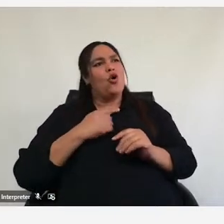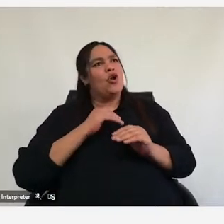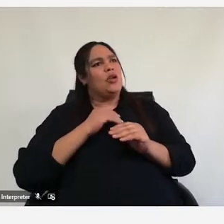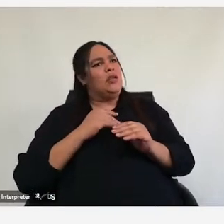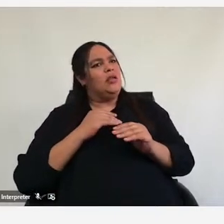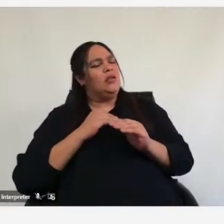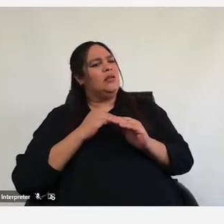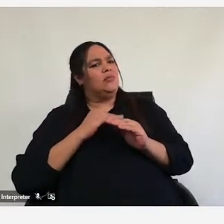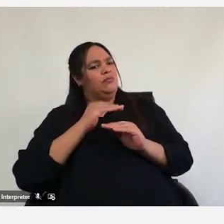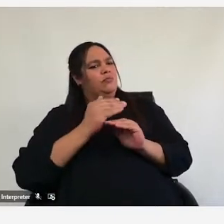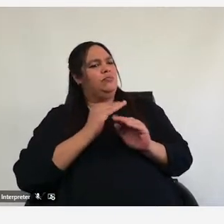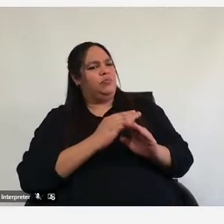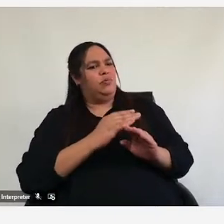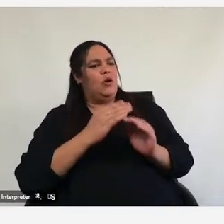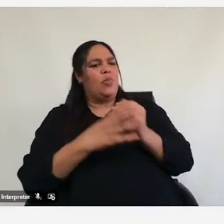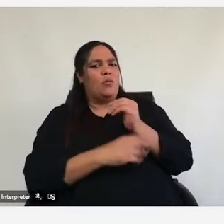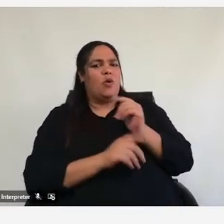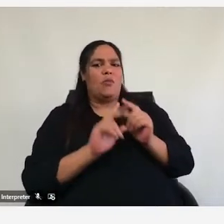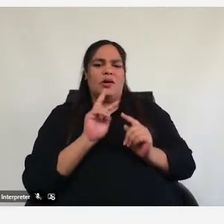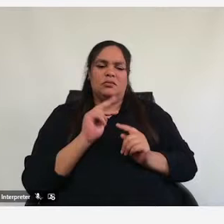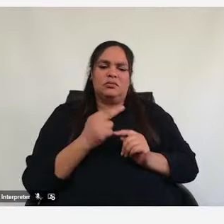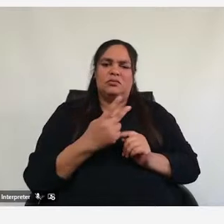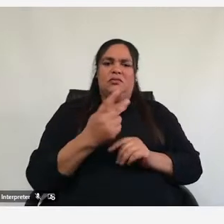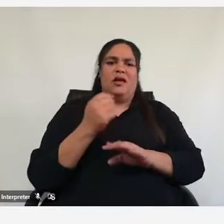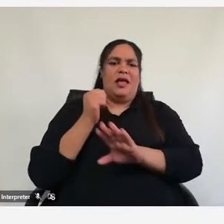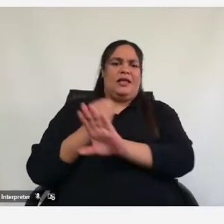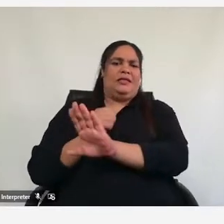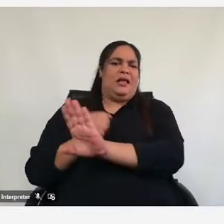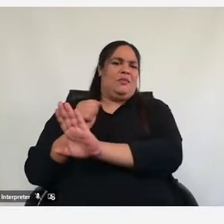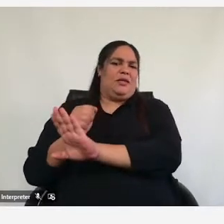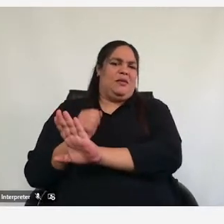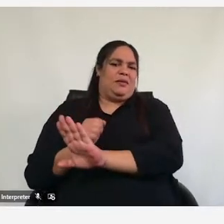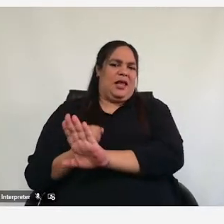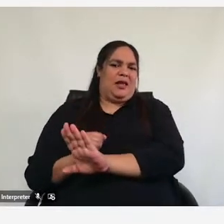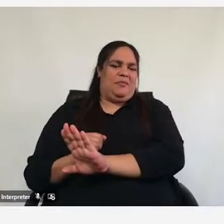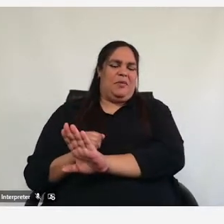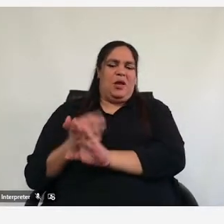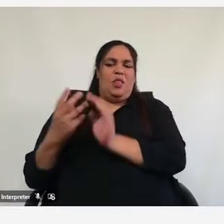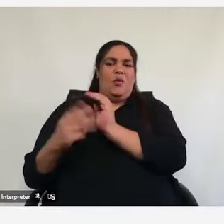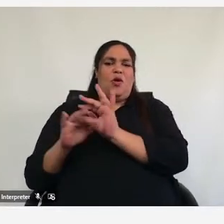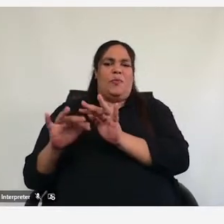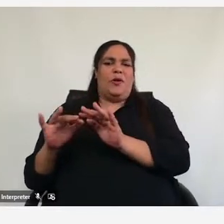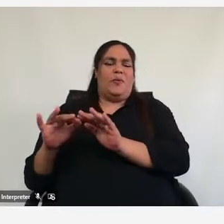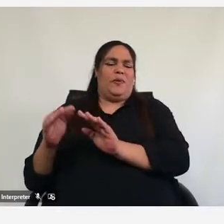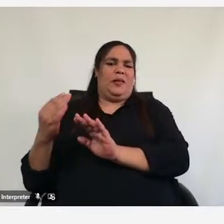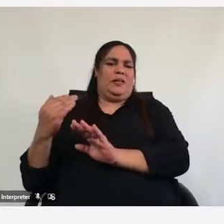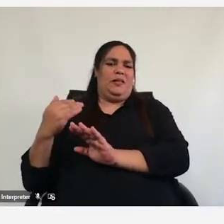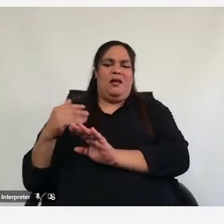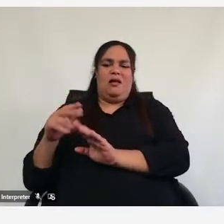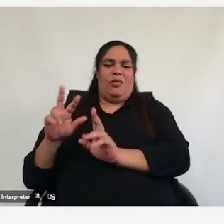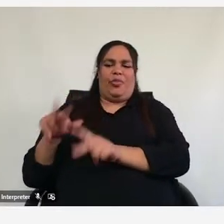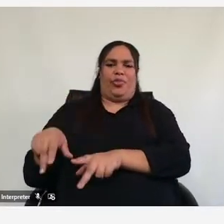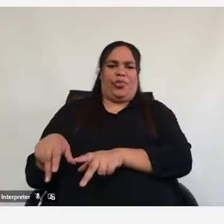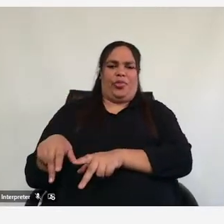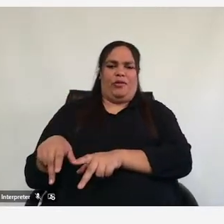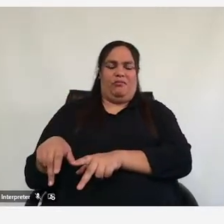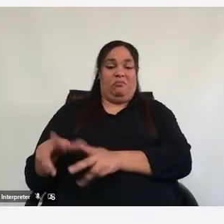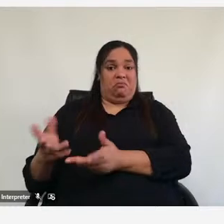then it turns around and stabs the poor in the back with a knife called